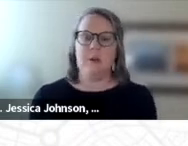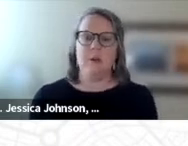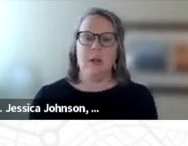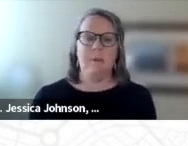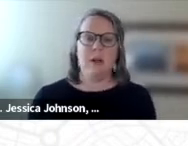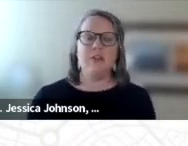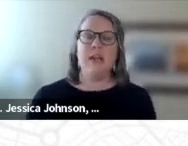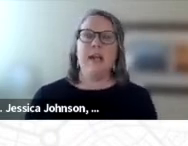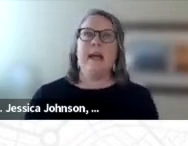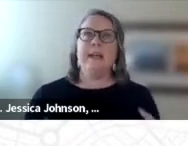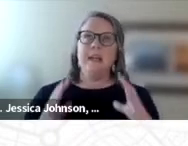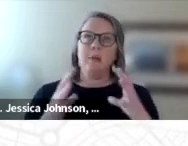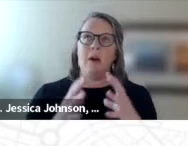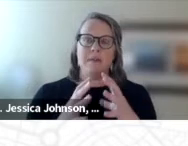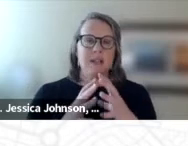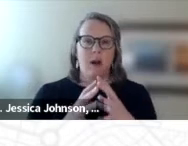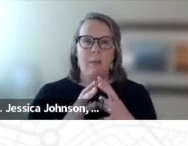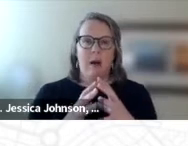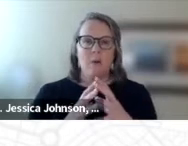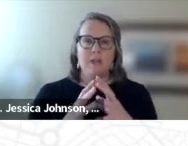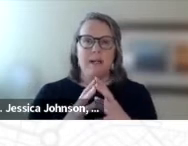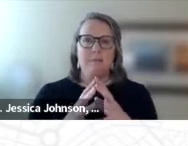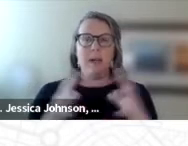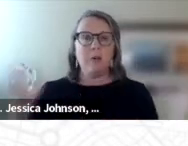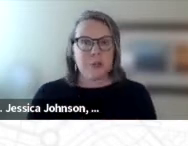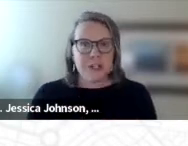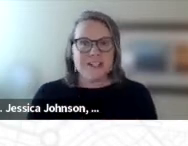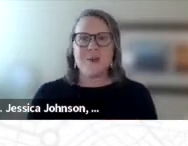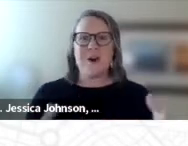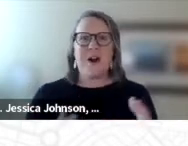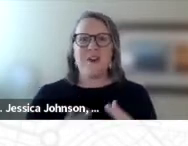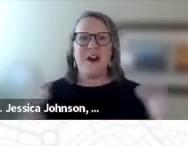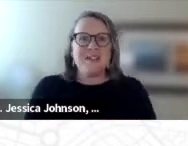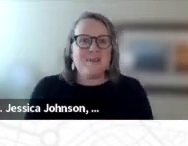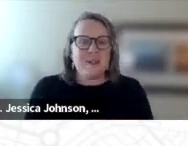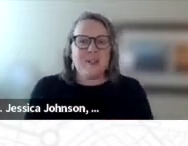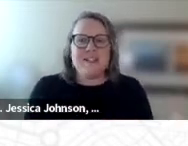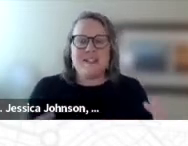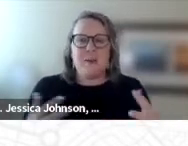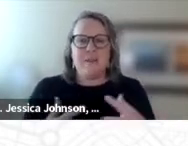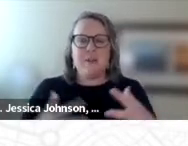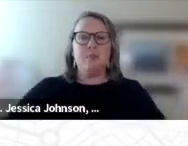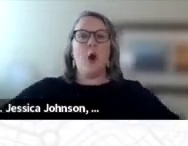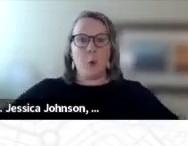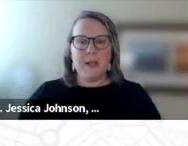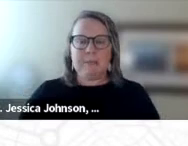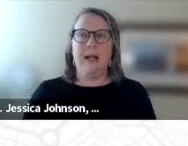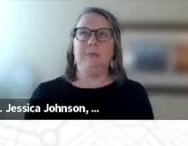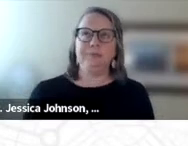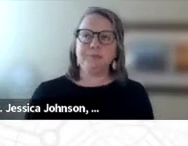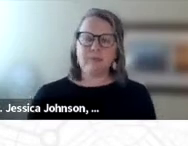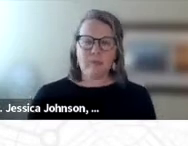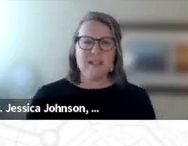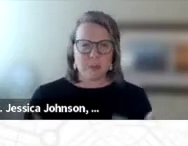and our community members. And I think we often talk about medical journeys or other kinds of journeys as sort of this road.